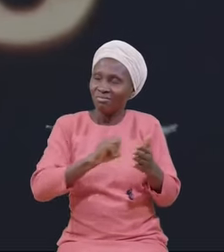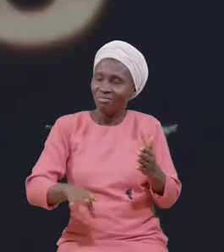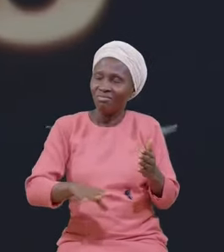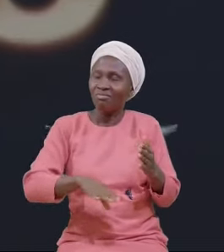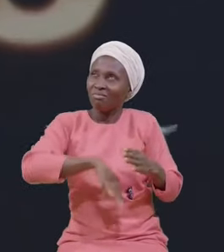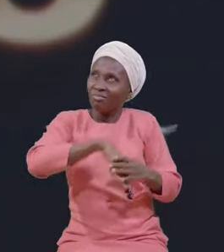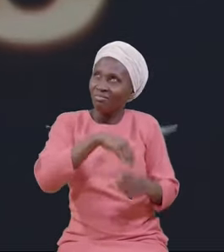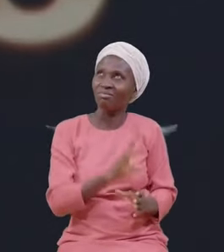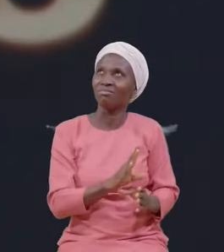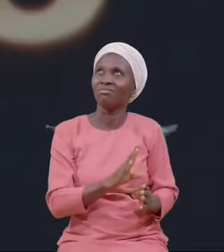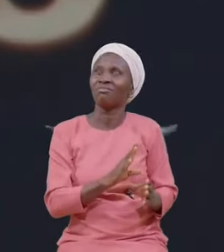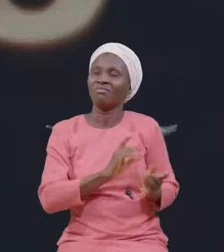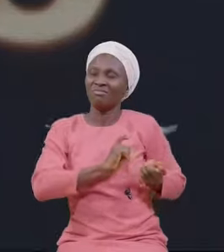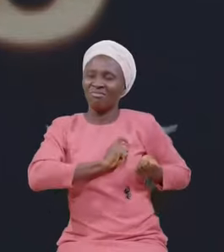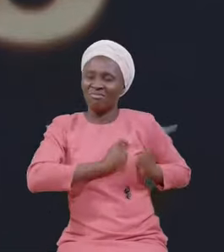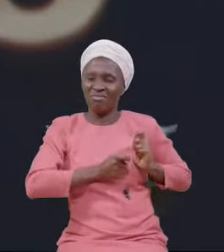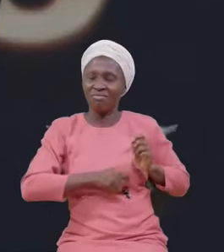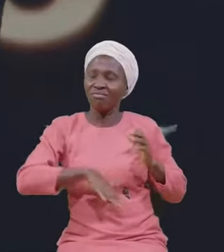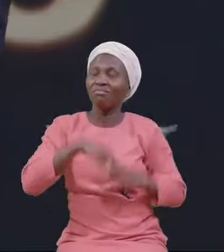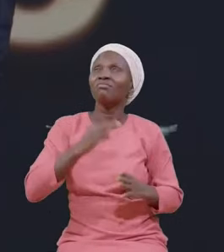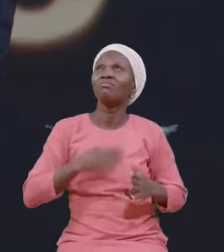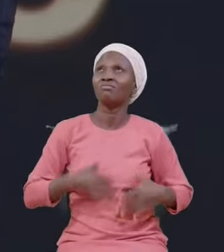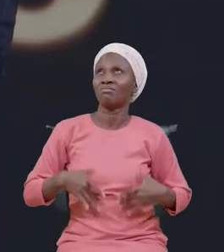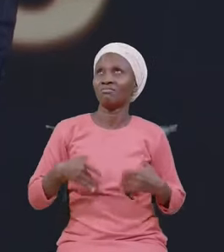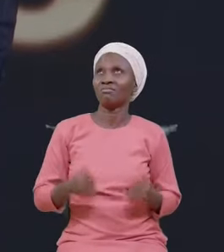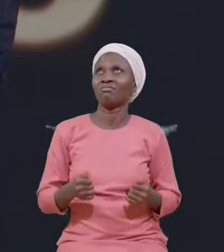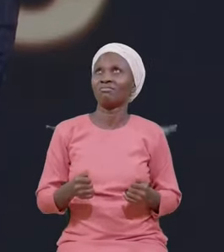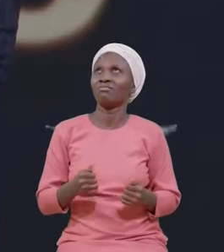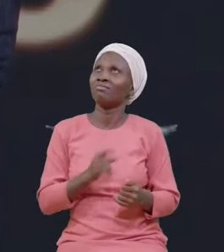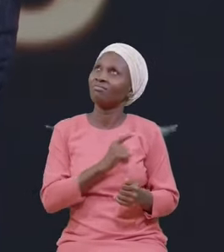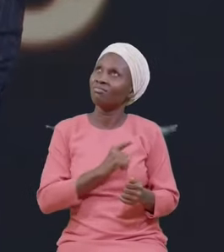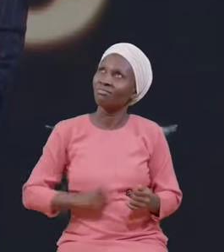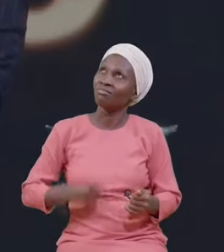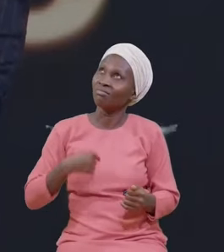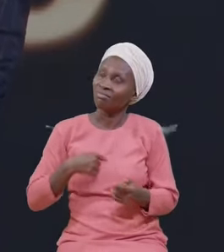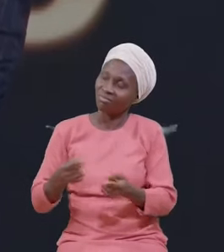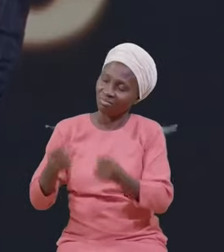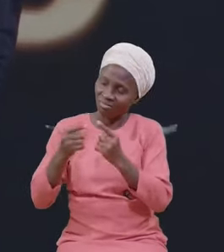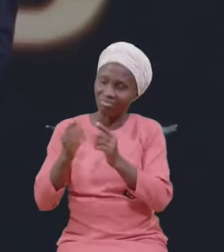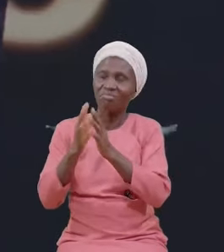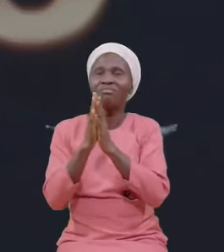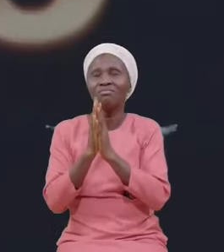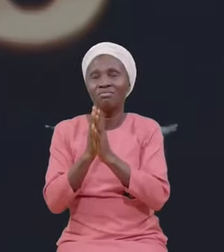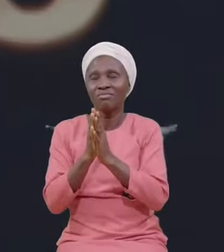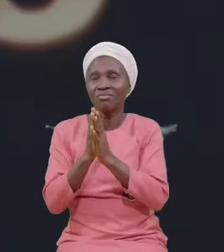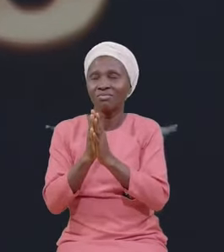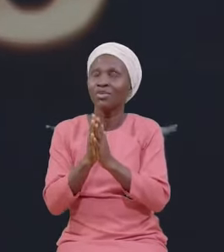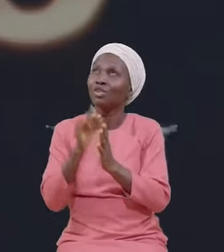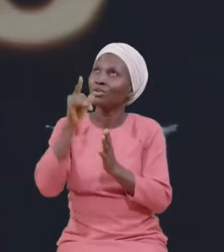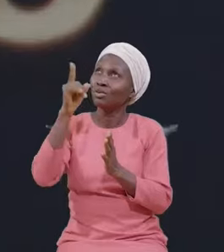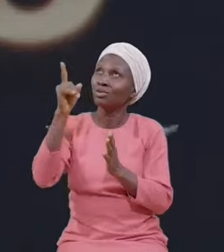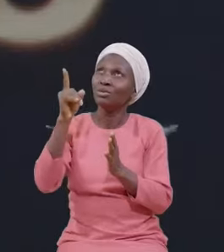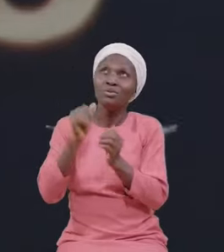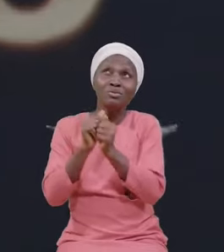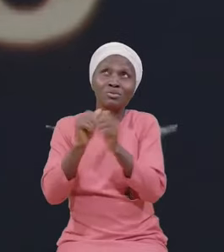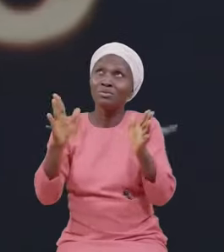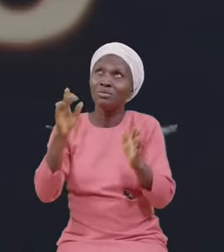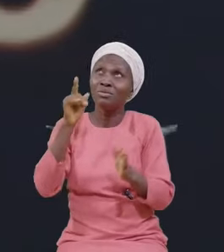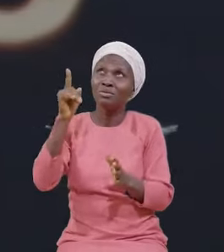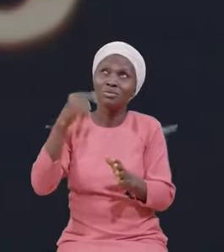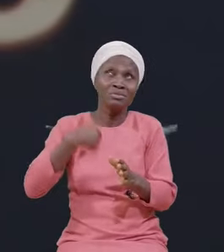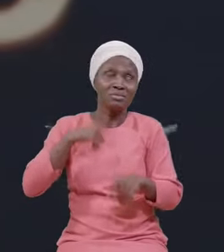come to you you are my helper without you I can do nothing help your church help your